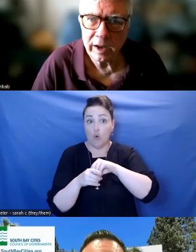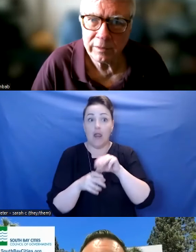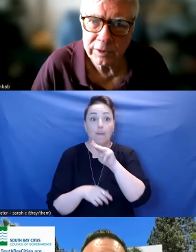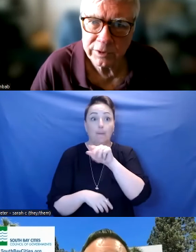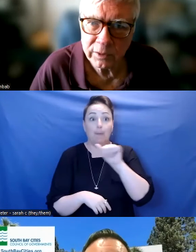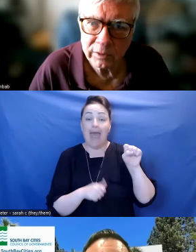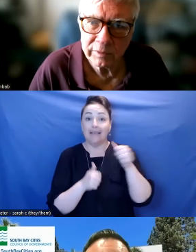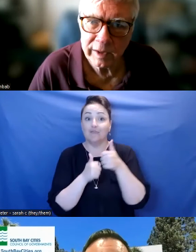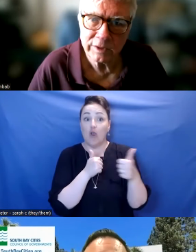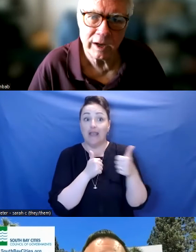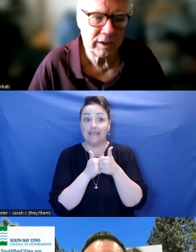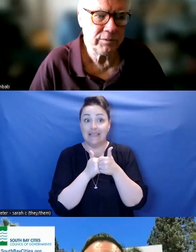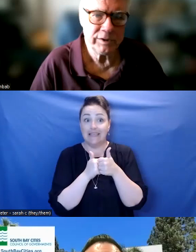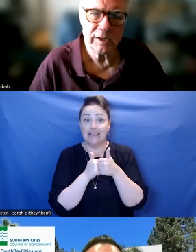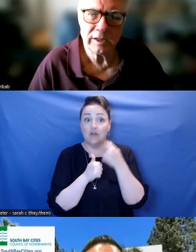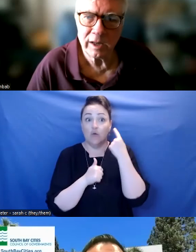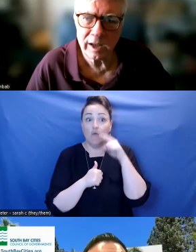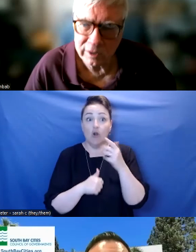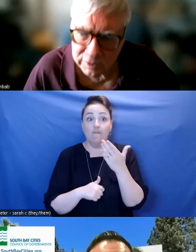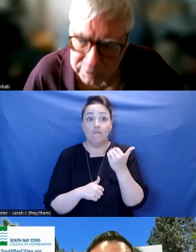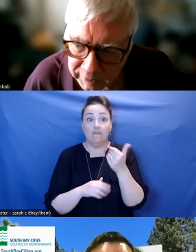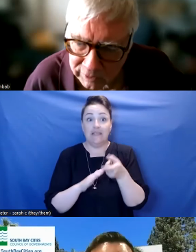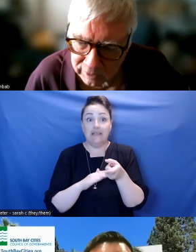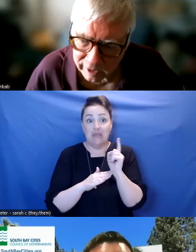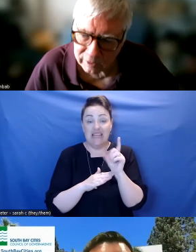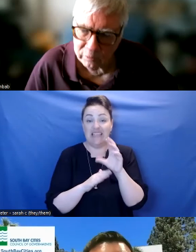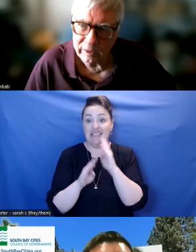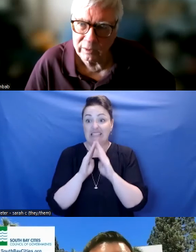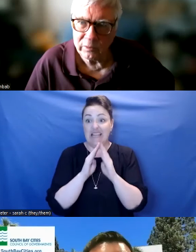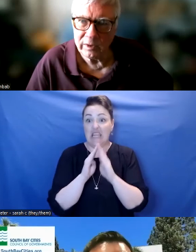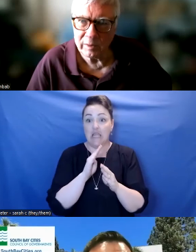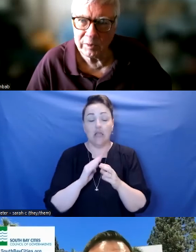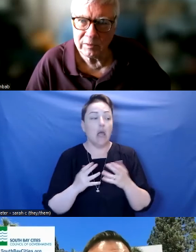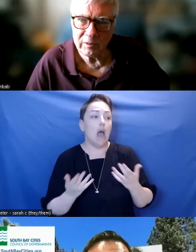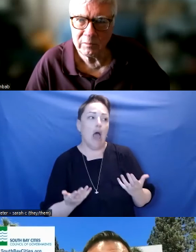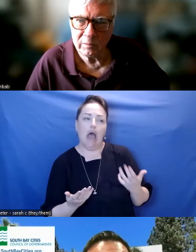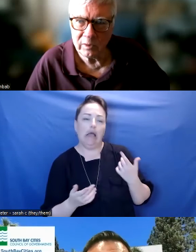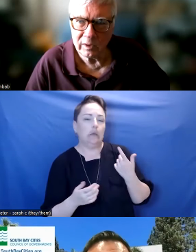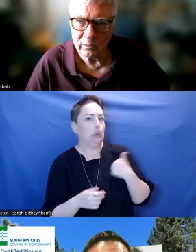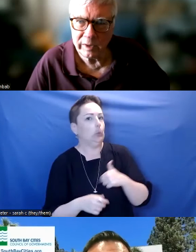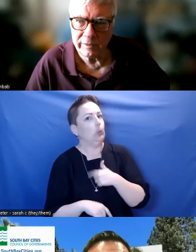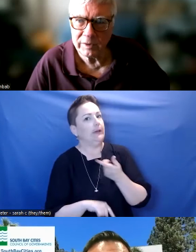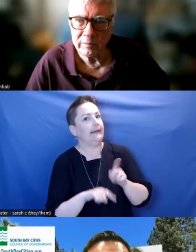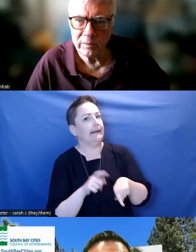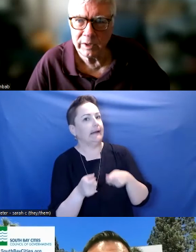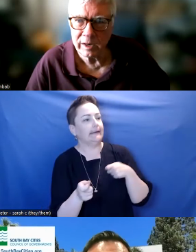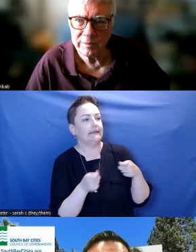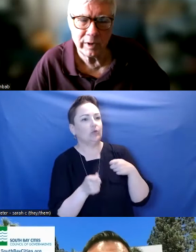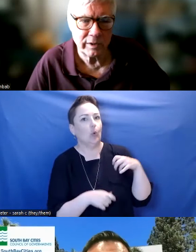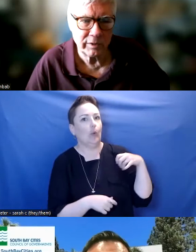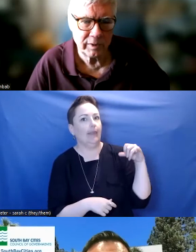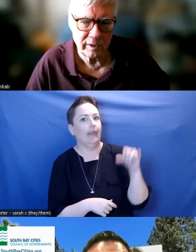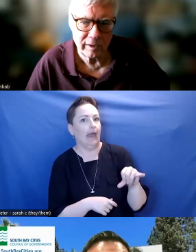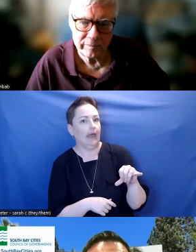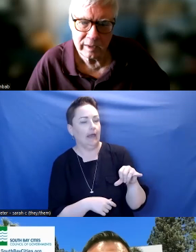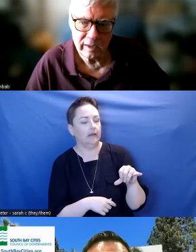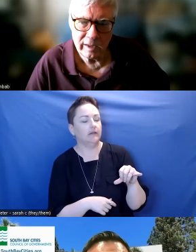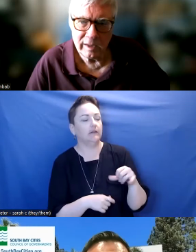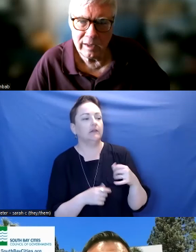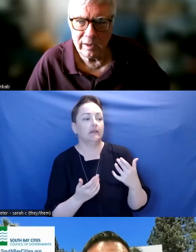We don't have control of that. Jackie, if she's on the line, could speak to that. We have some muni